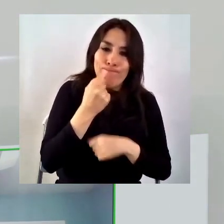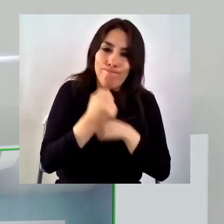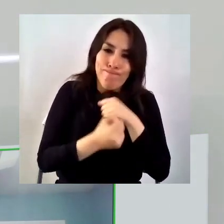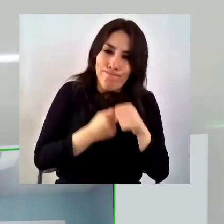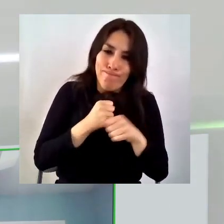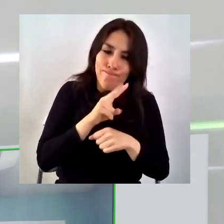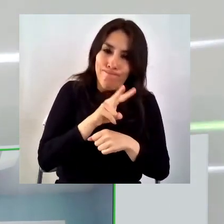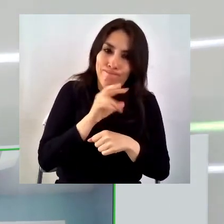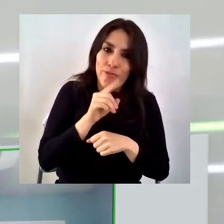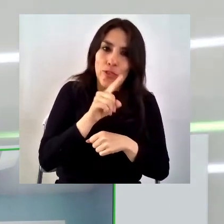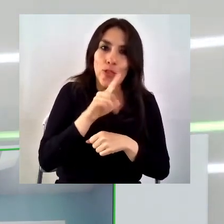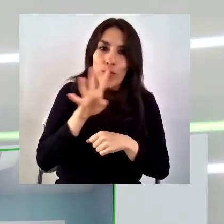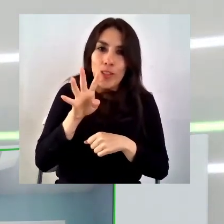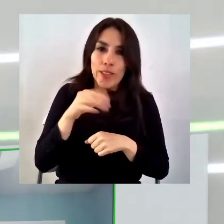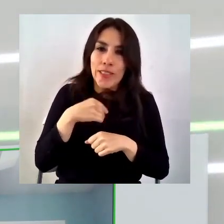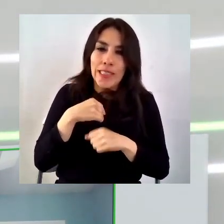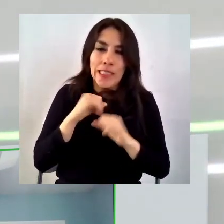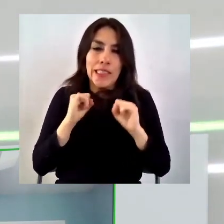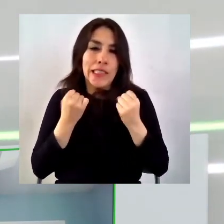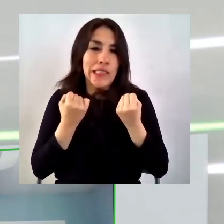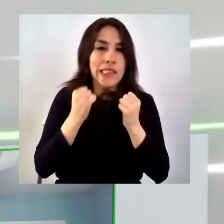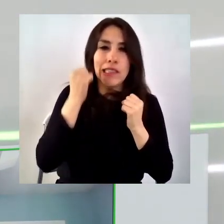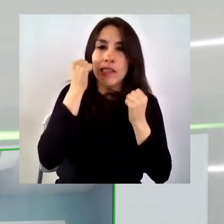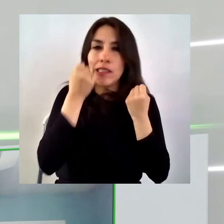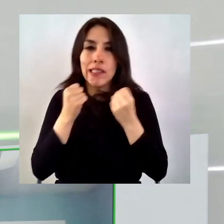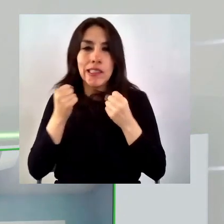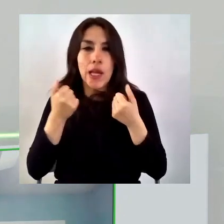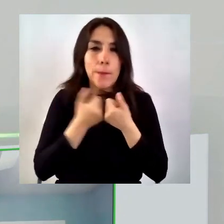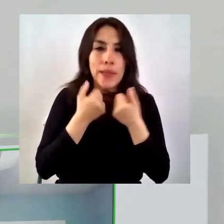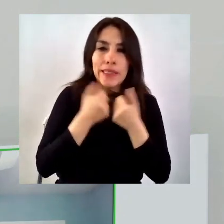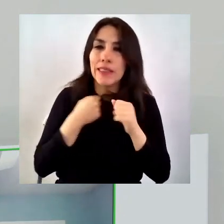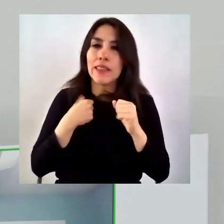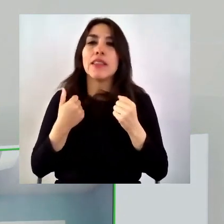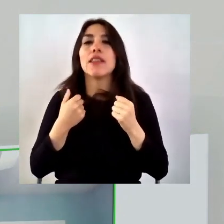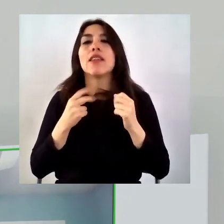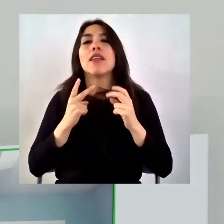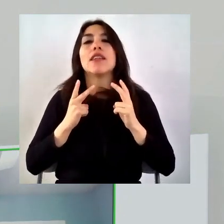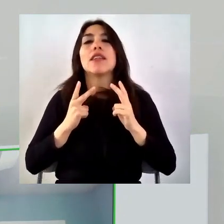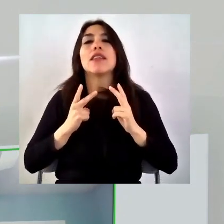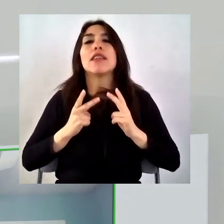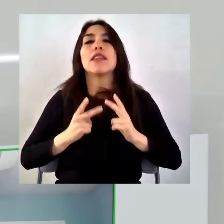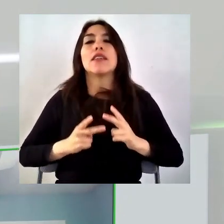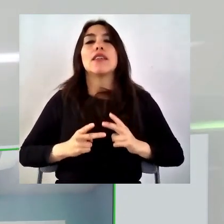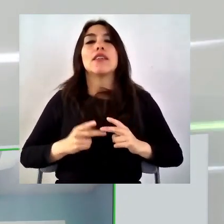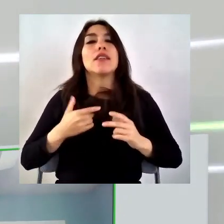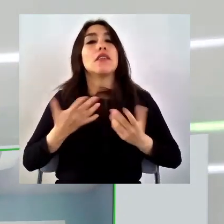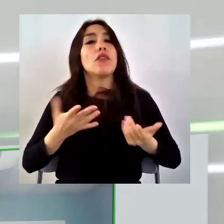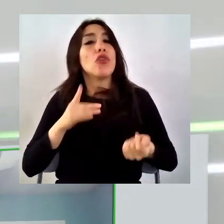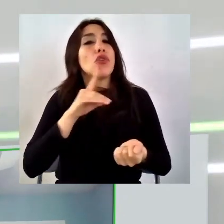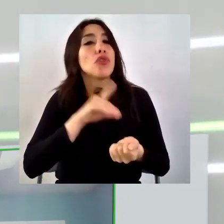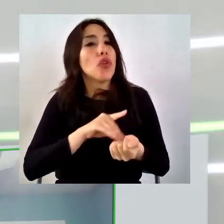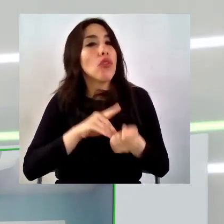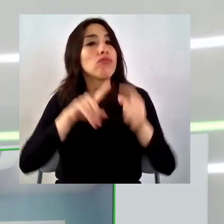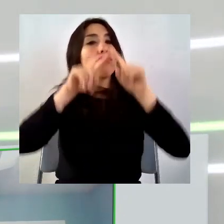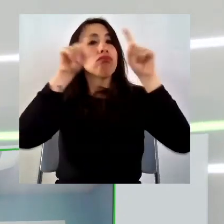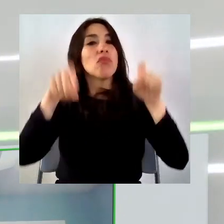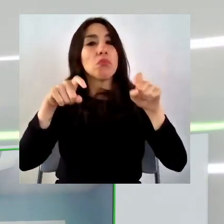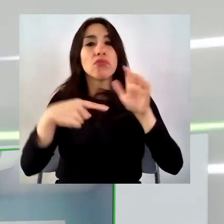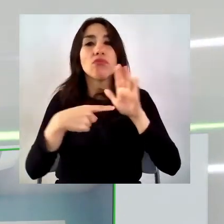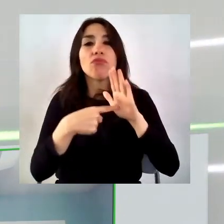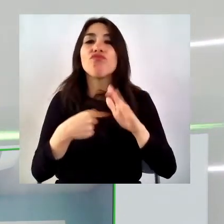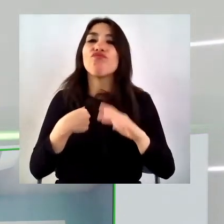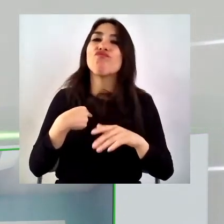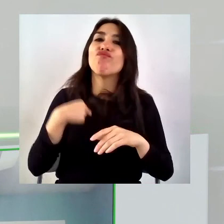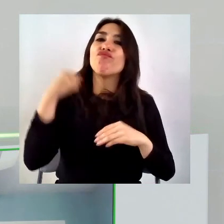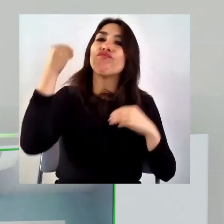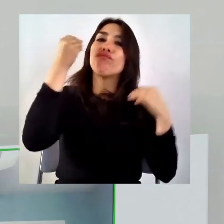to expand what I called them my trusted tribe, right? This included members of my team at work,